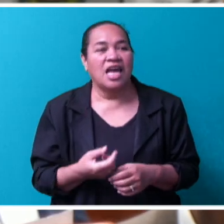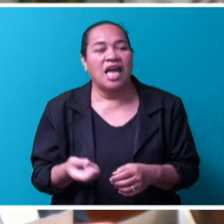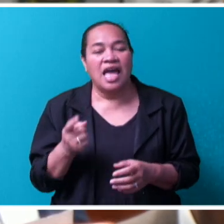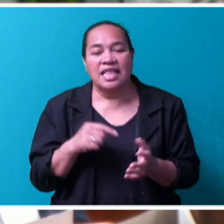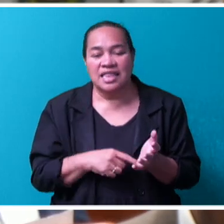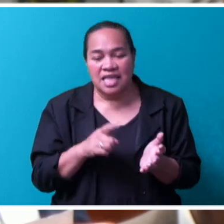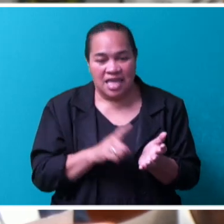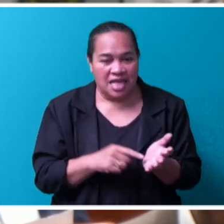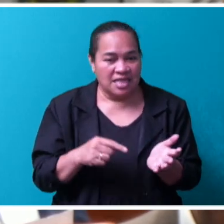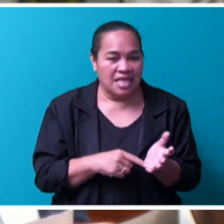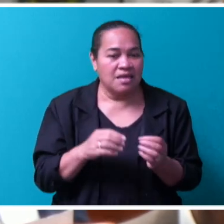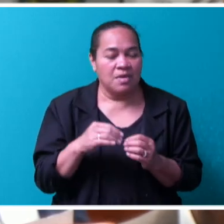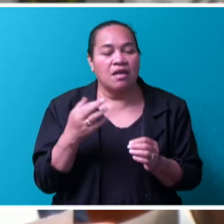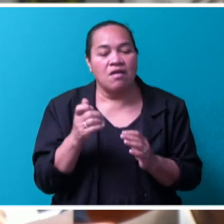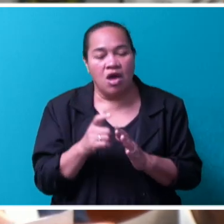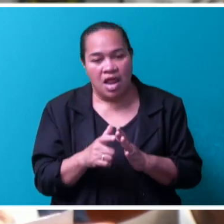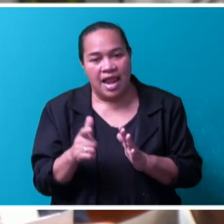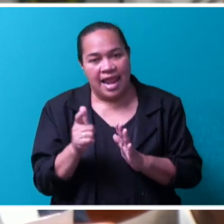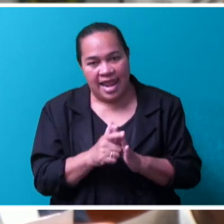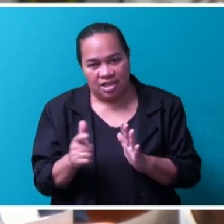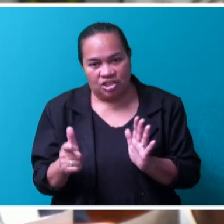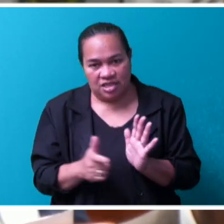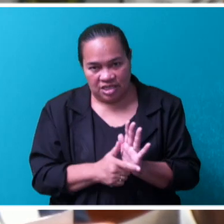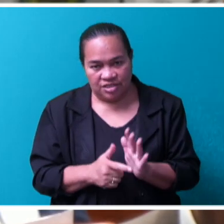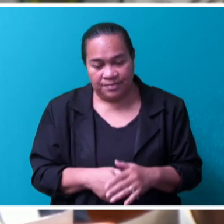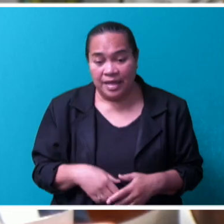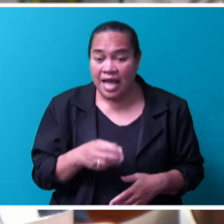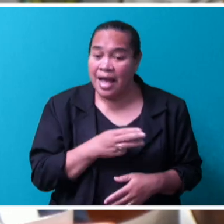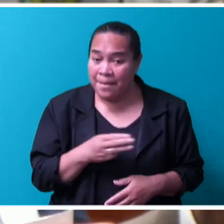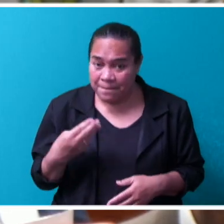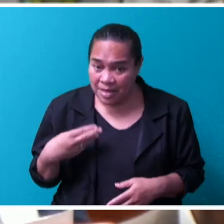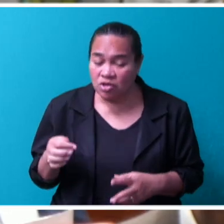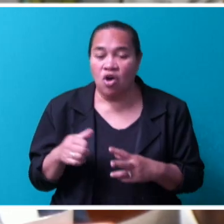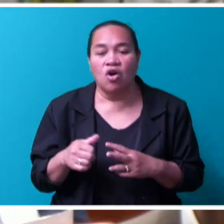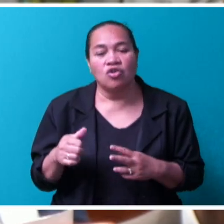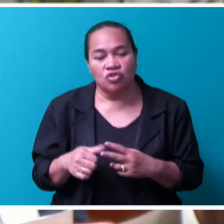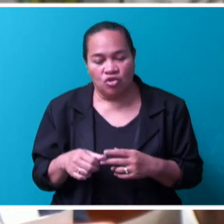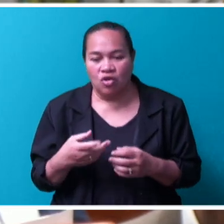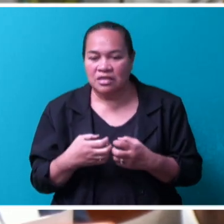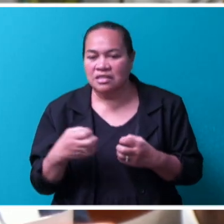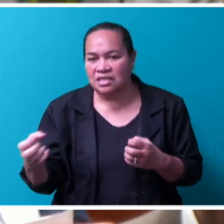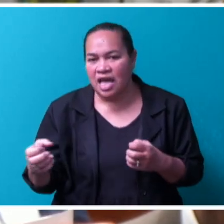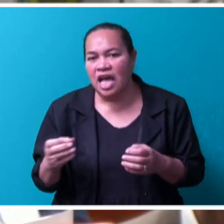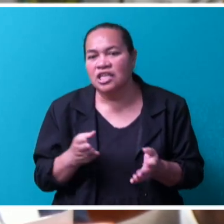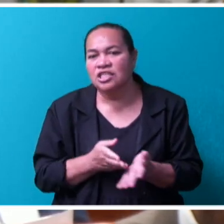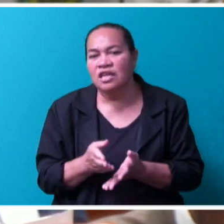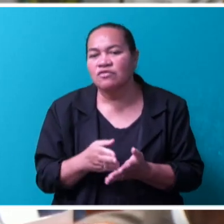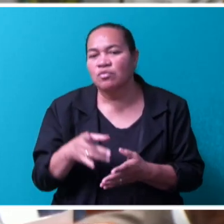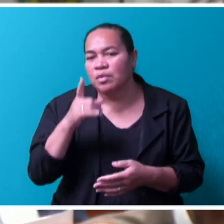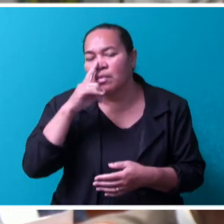TLTB legislation. The Ministry also extends its service to Fijian living